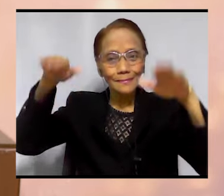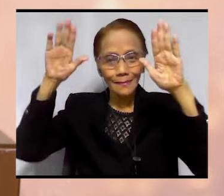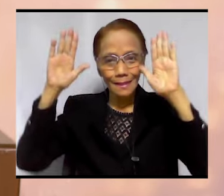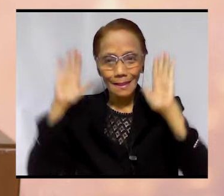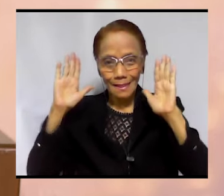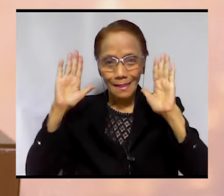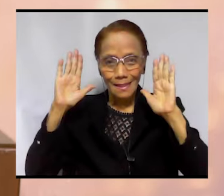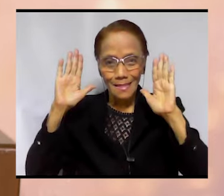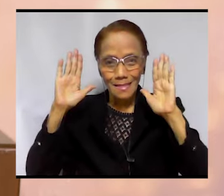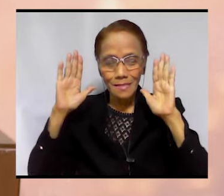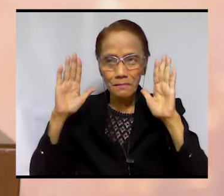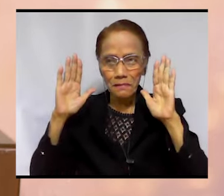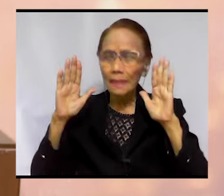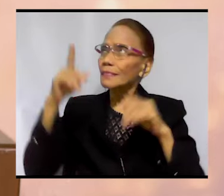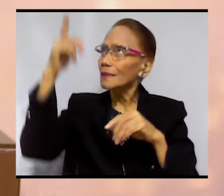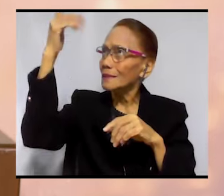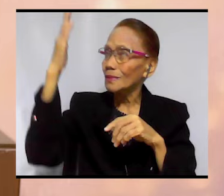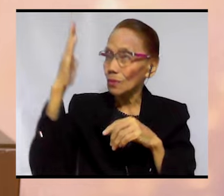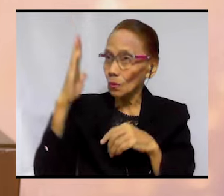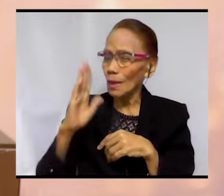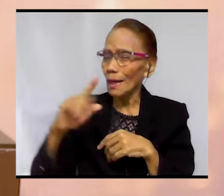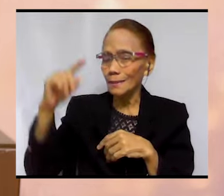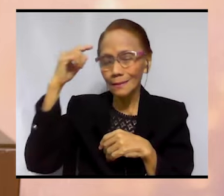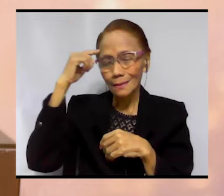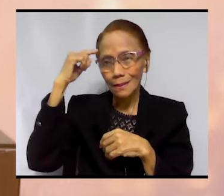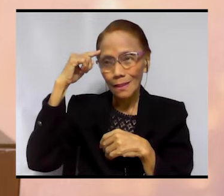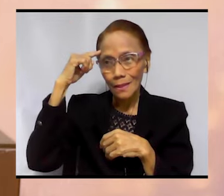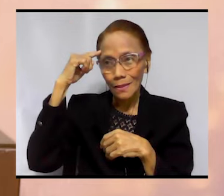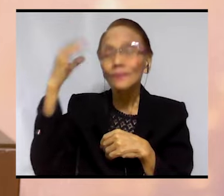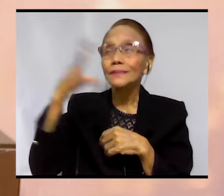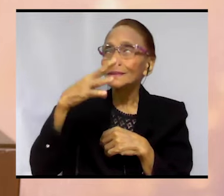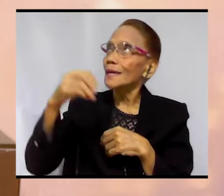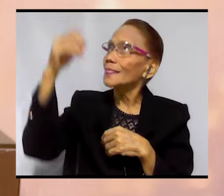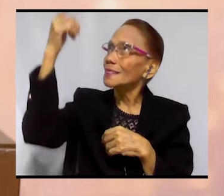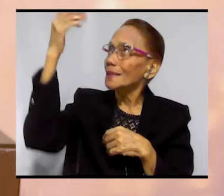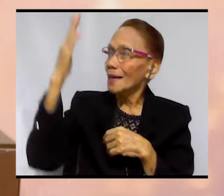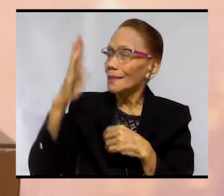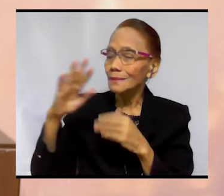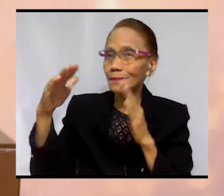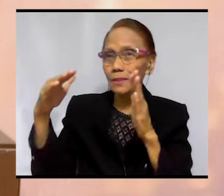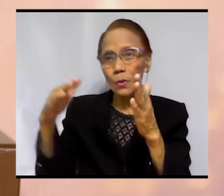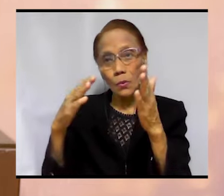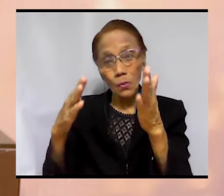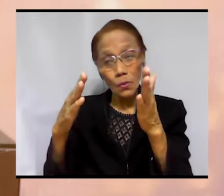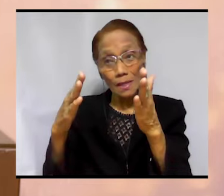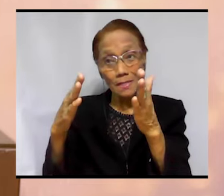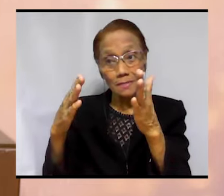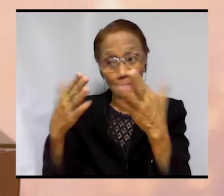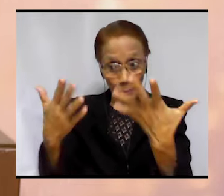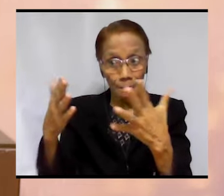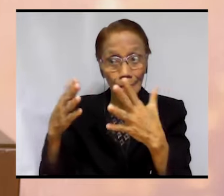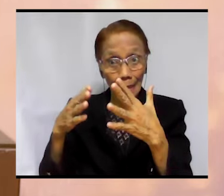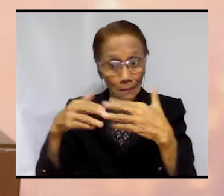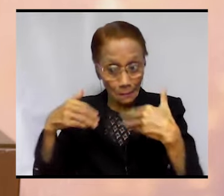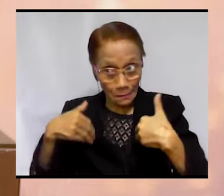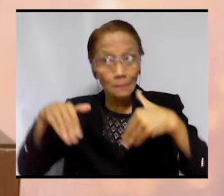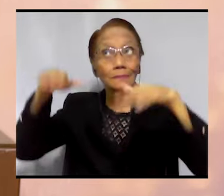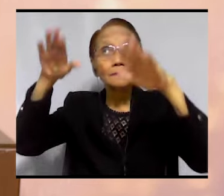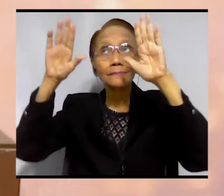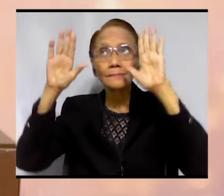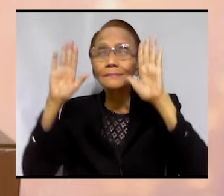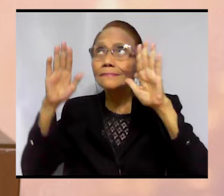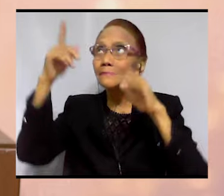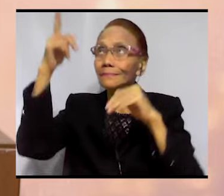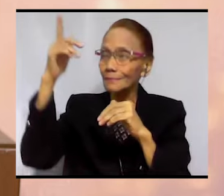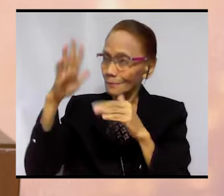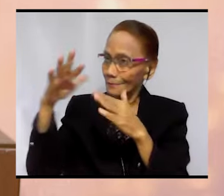surrender to God's thoughts and God's ways. And by surrendering to God's